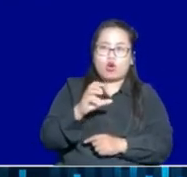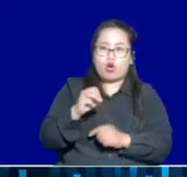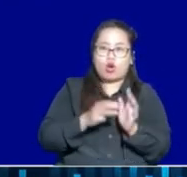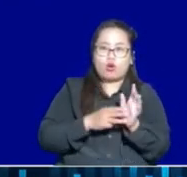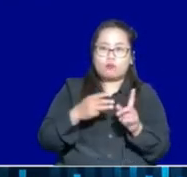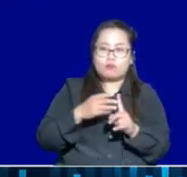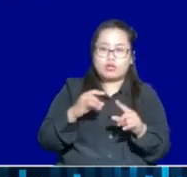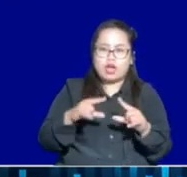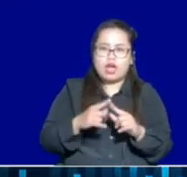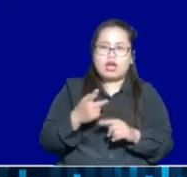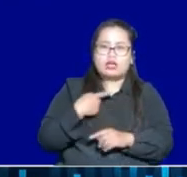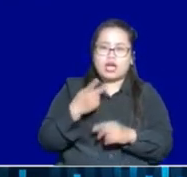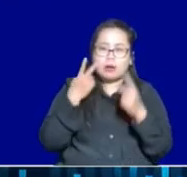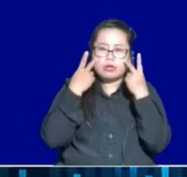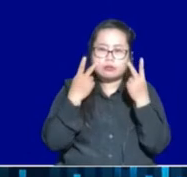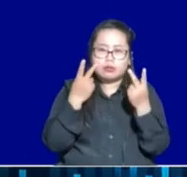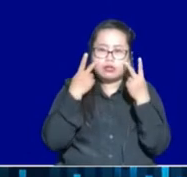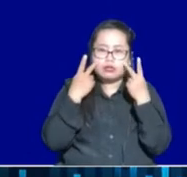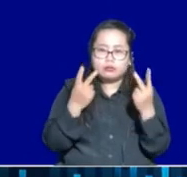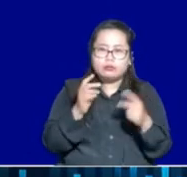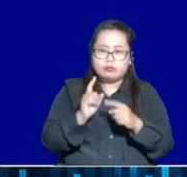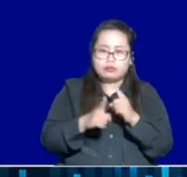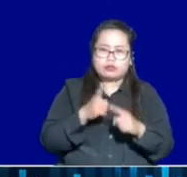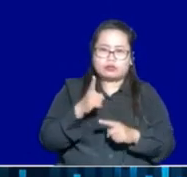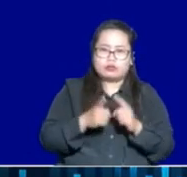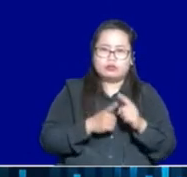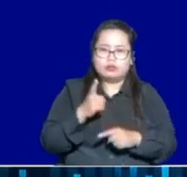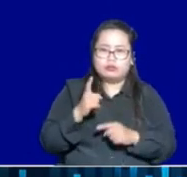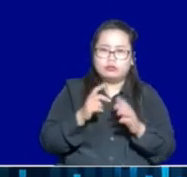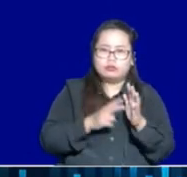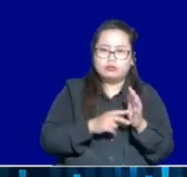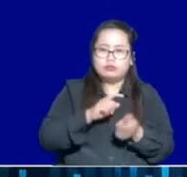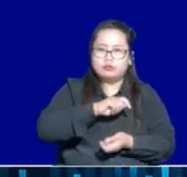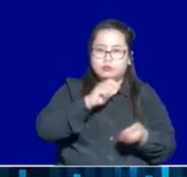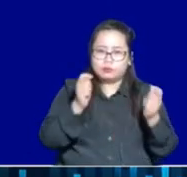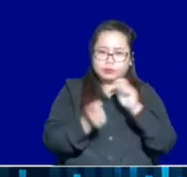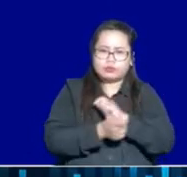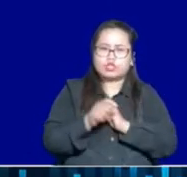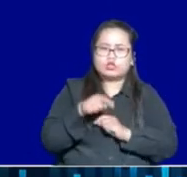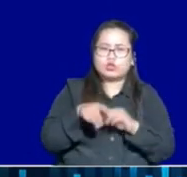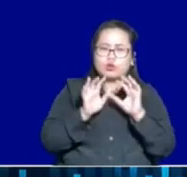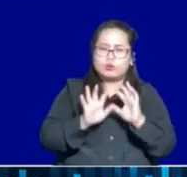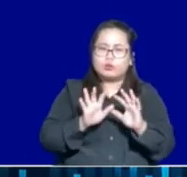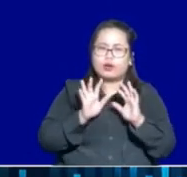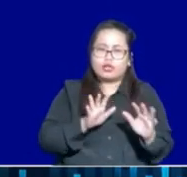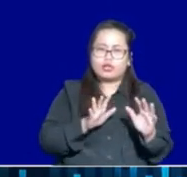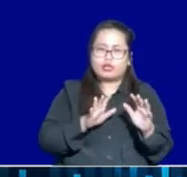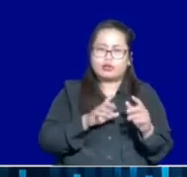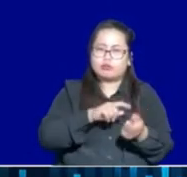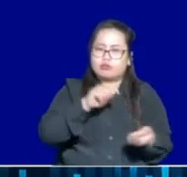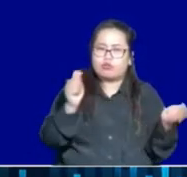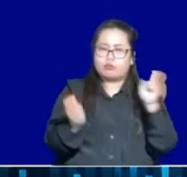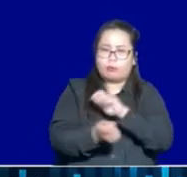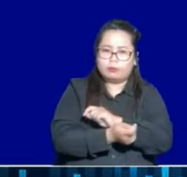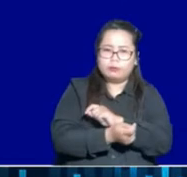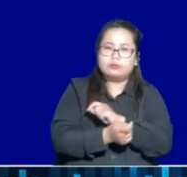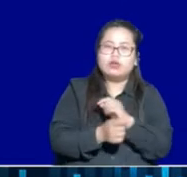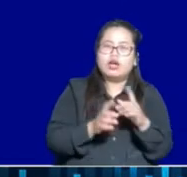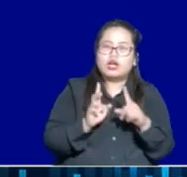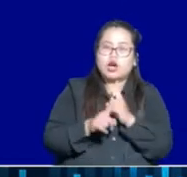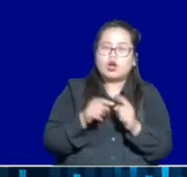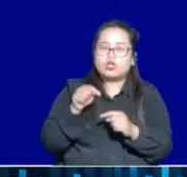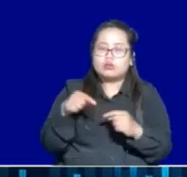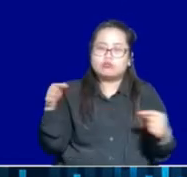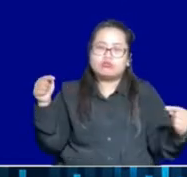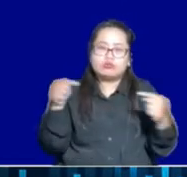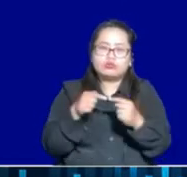are going, are being deconstructed, and many of these value chains are related to things that used to be inside manufacturing